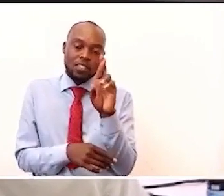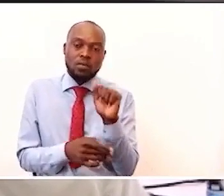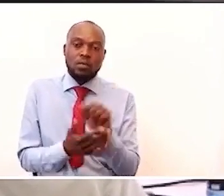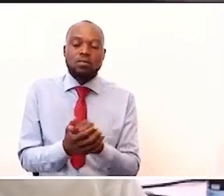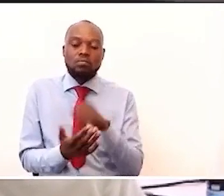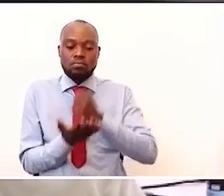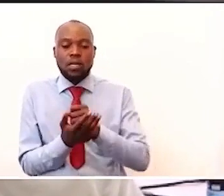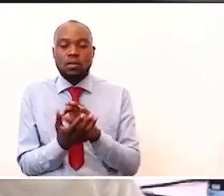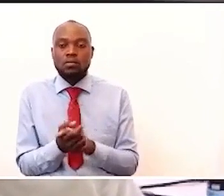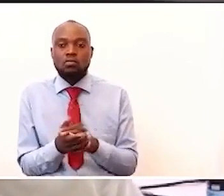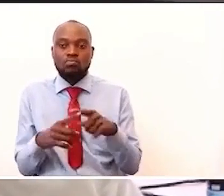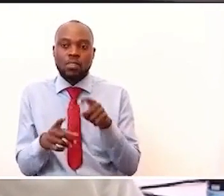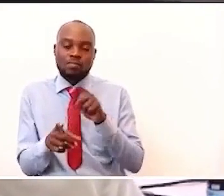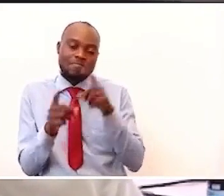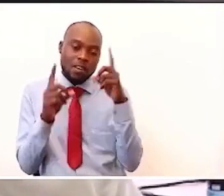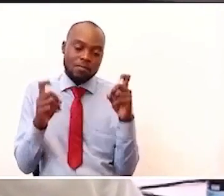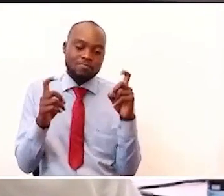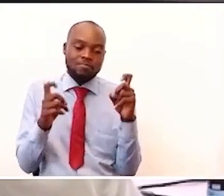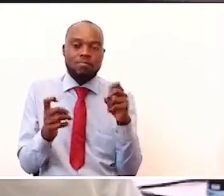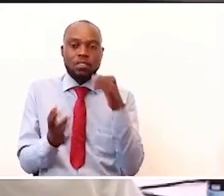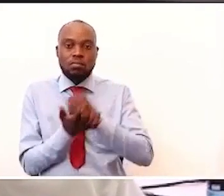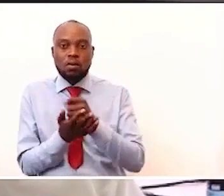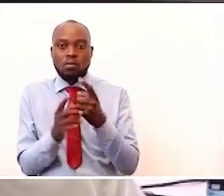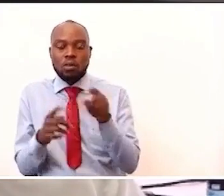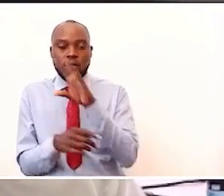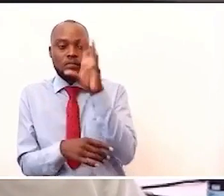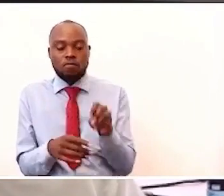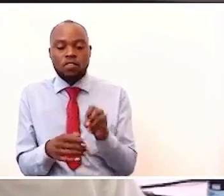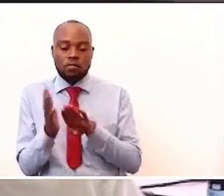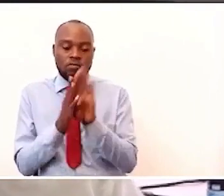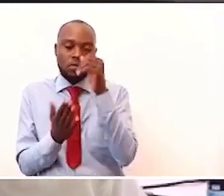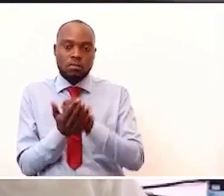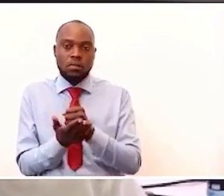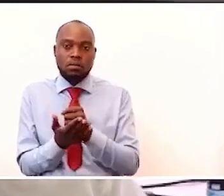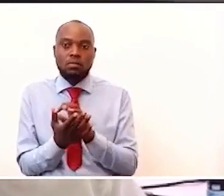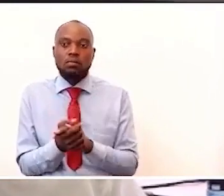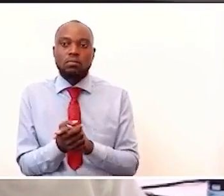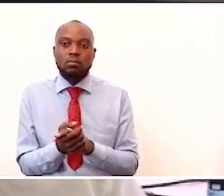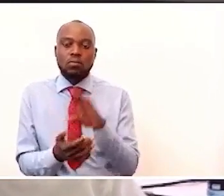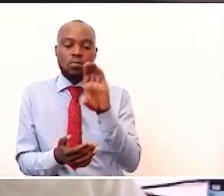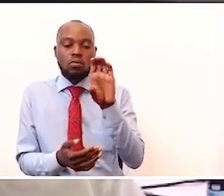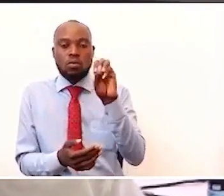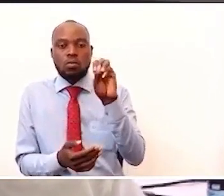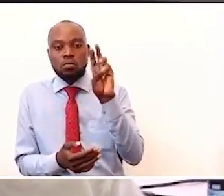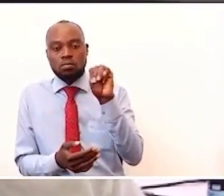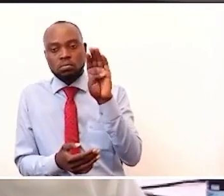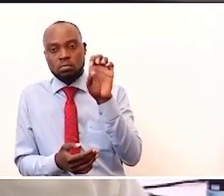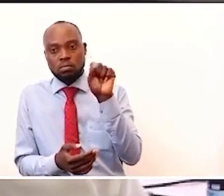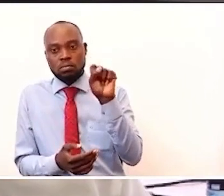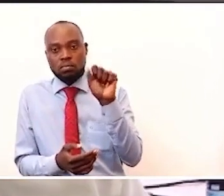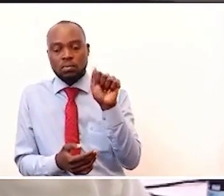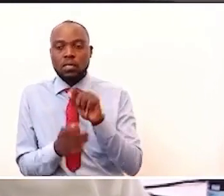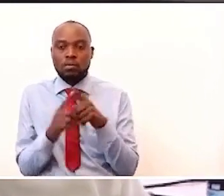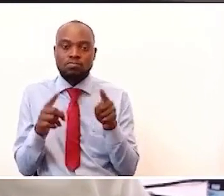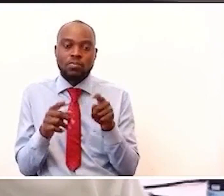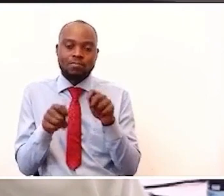regional multilateral development banks like the East African Development Bank, the Trade and Development Bank of COMESA, and so on, and Afrexim Bank.